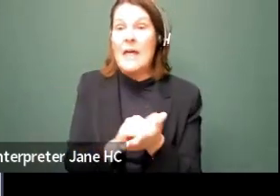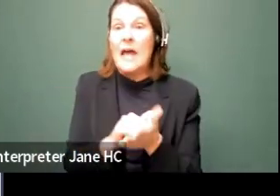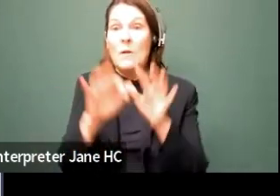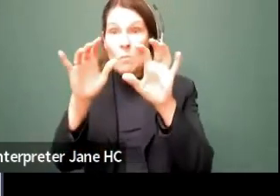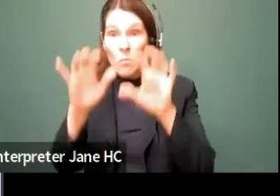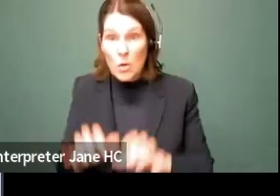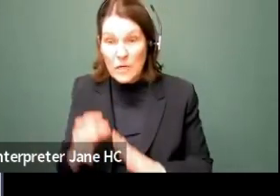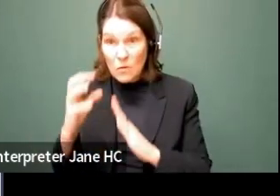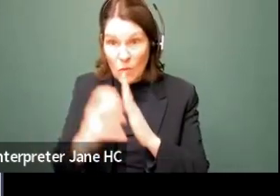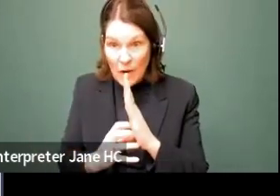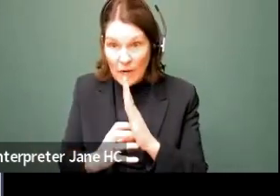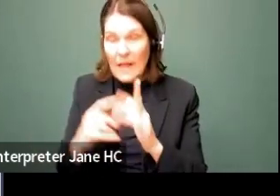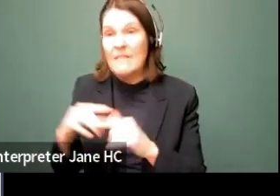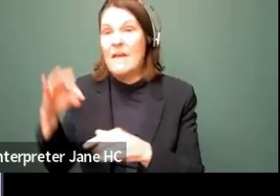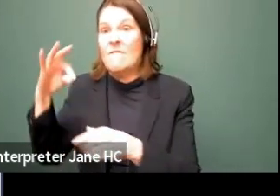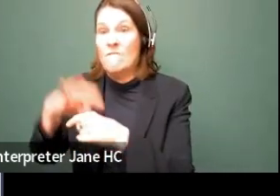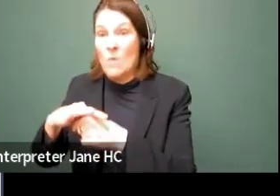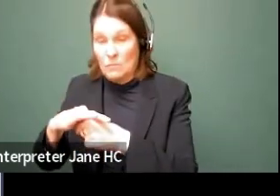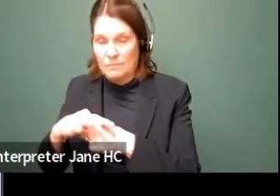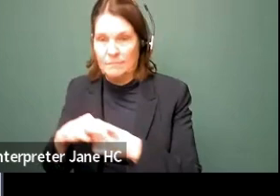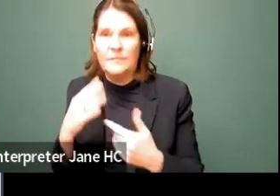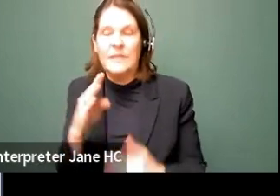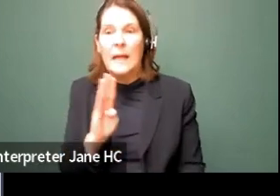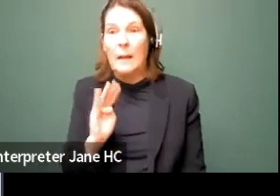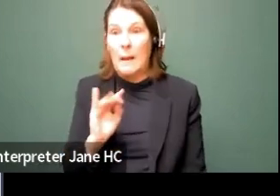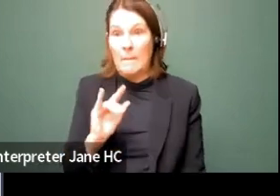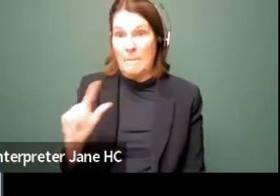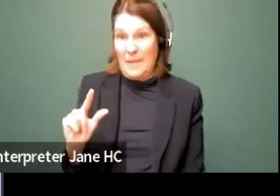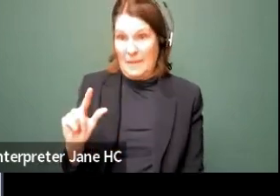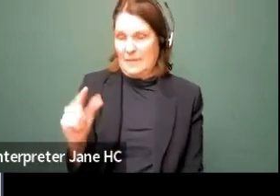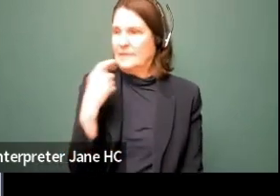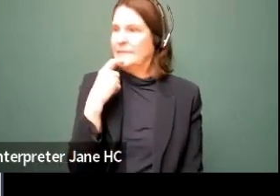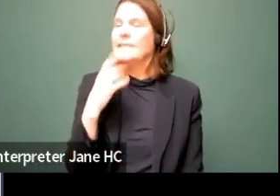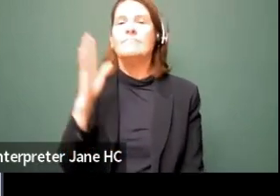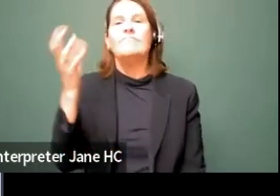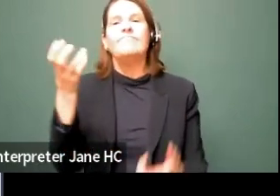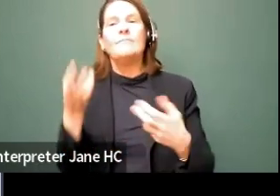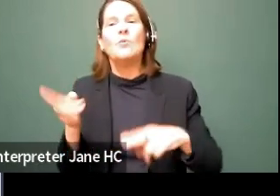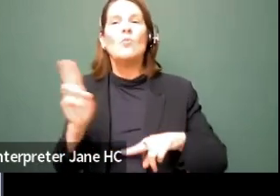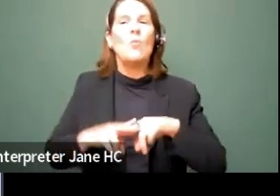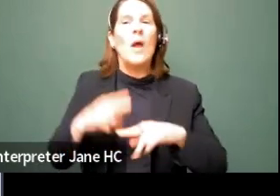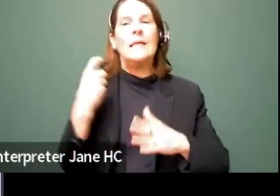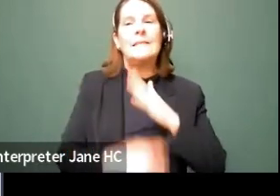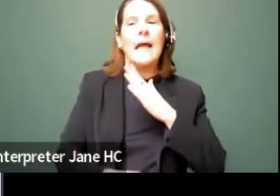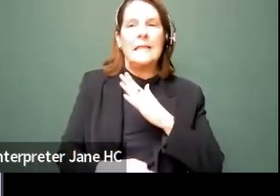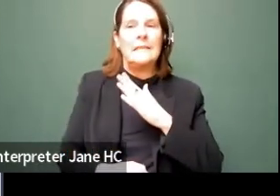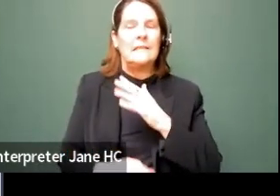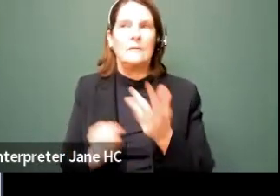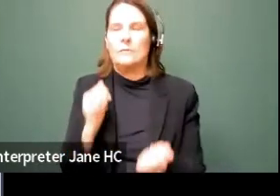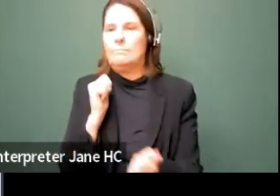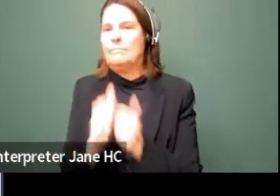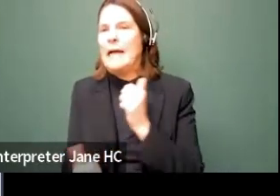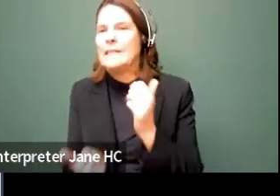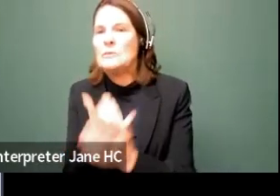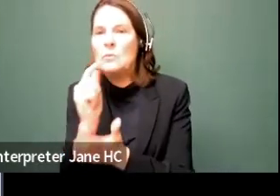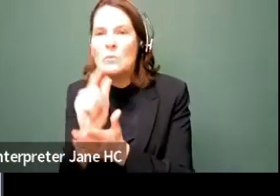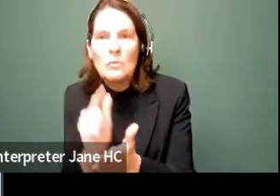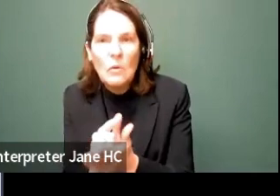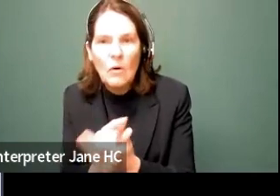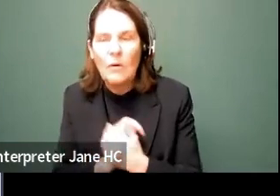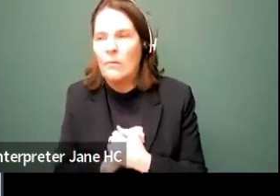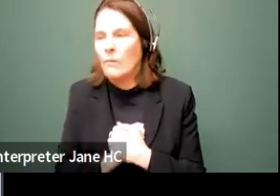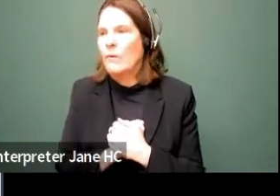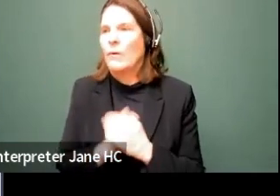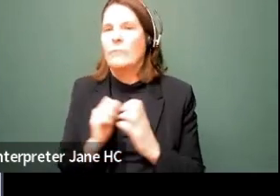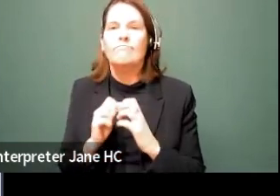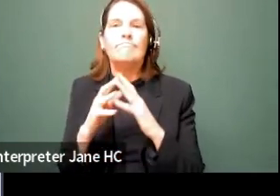So, for example, a bill might be raising taxes, passing a new law, creating some type of a